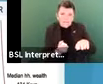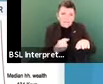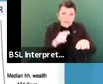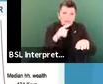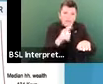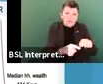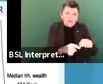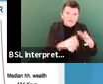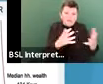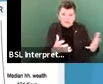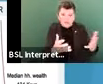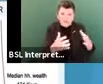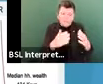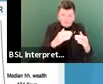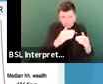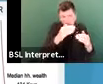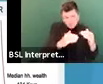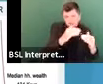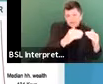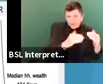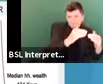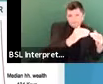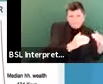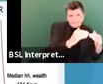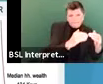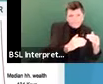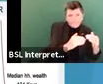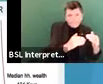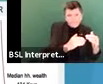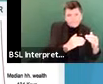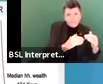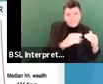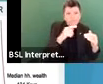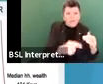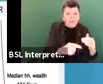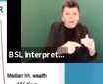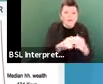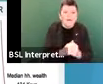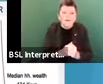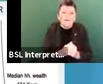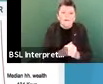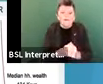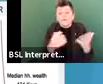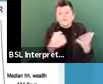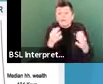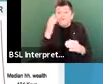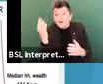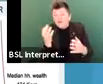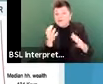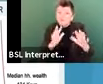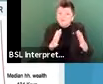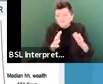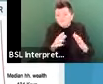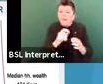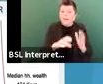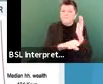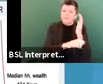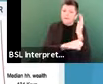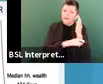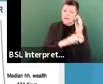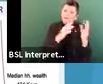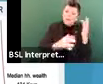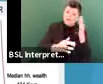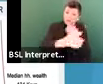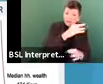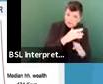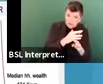from that. On the side of income, France is still today a kind of middle class society. But when you go in